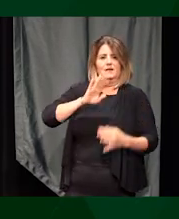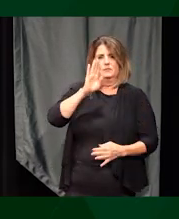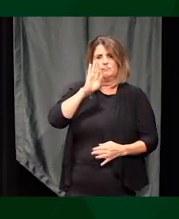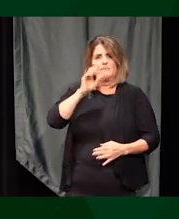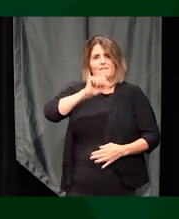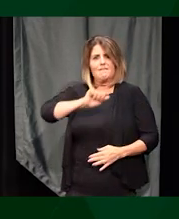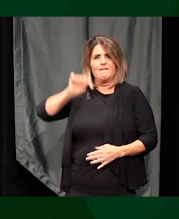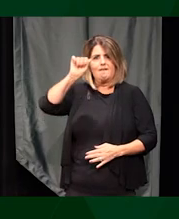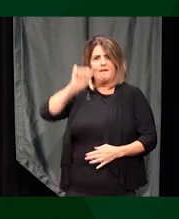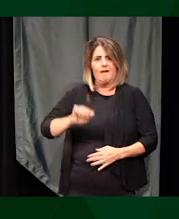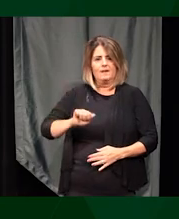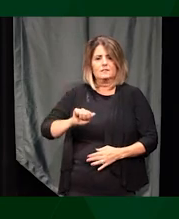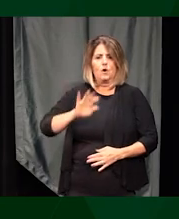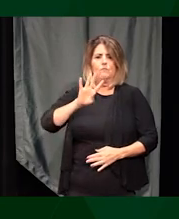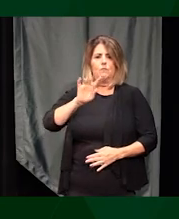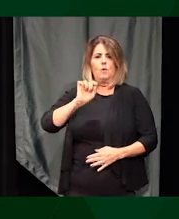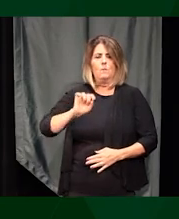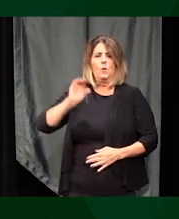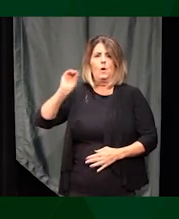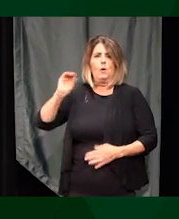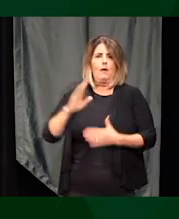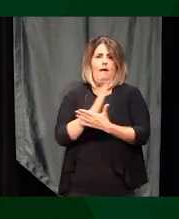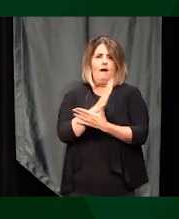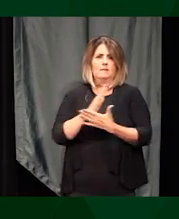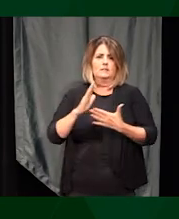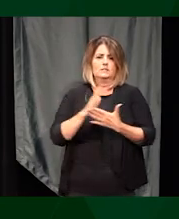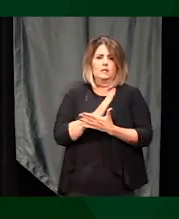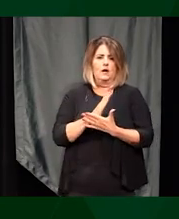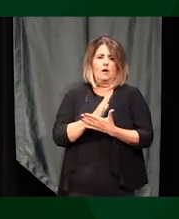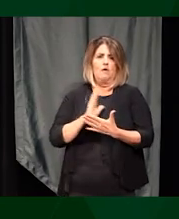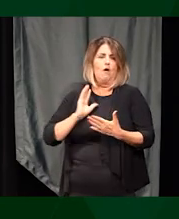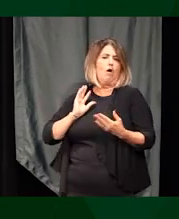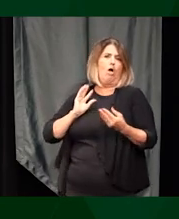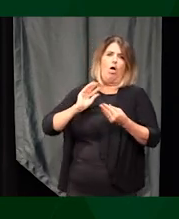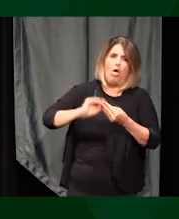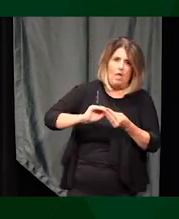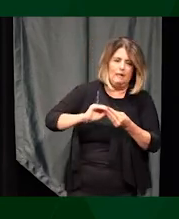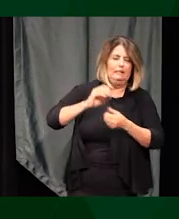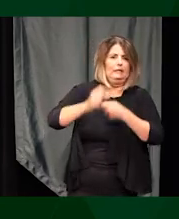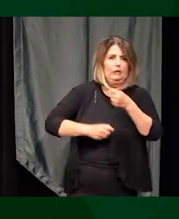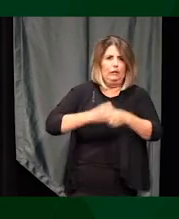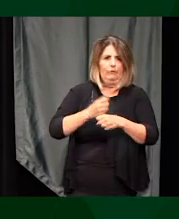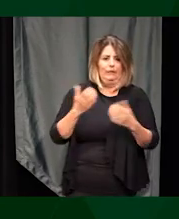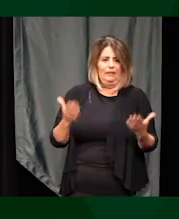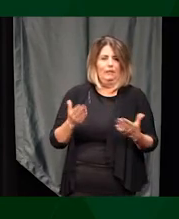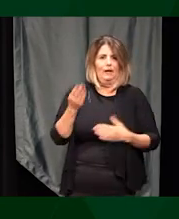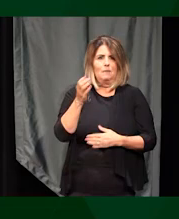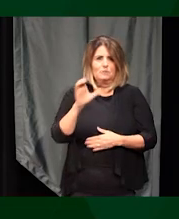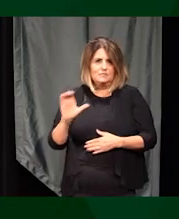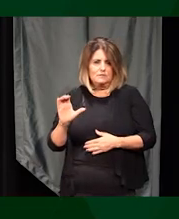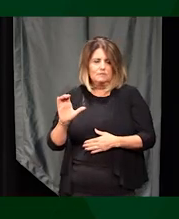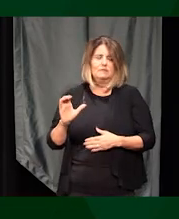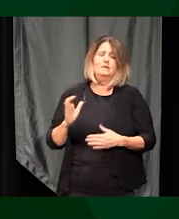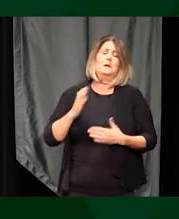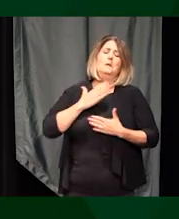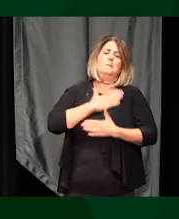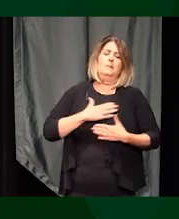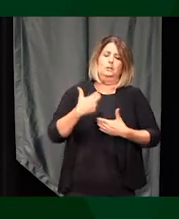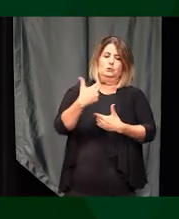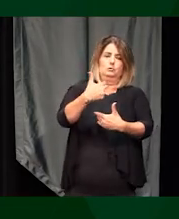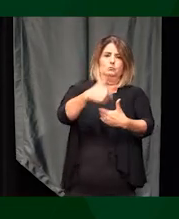A 4.0 average for their entire career at Bristol. Please join me